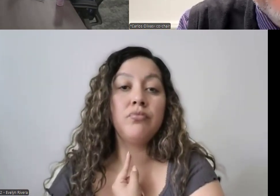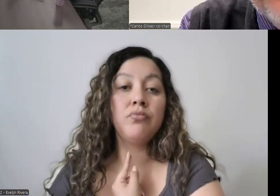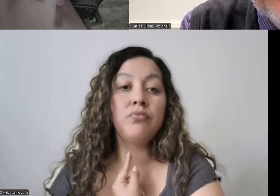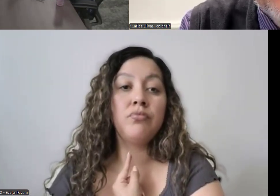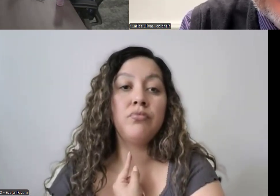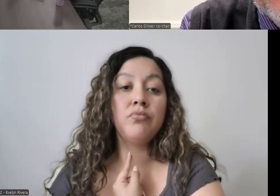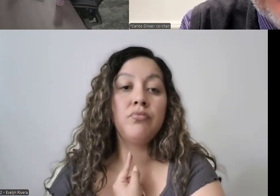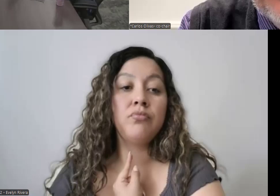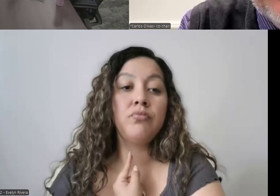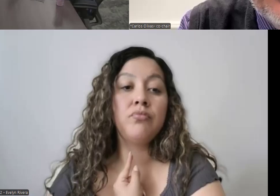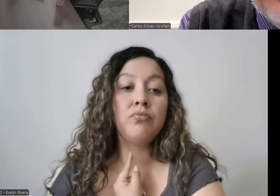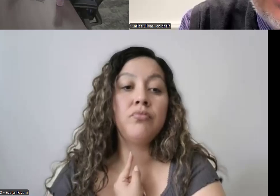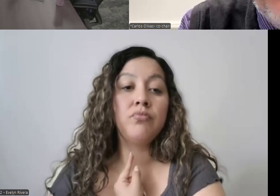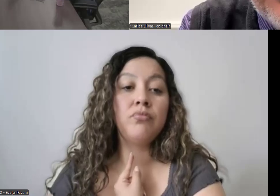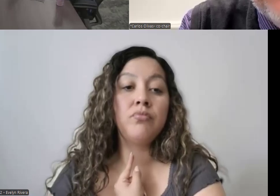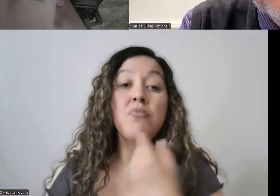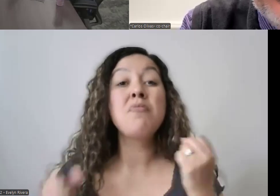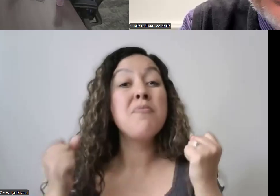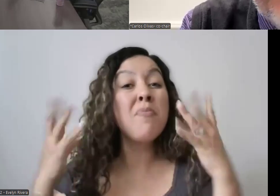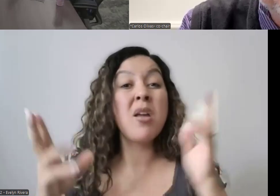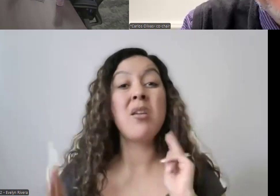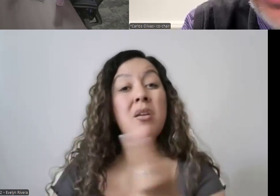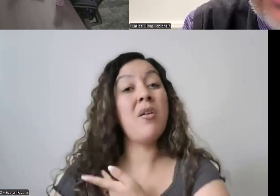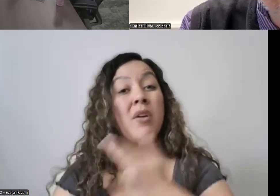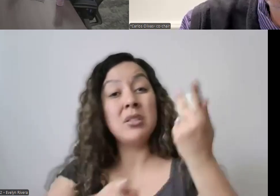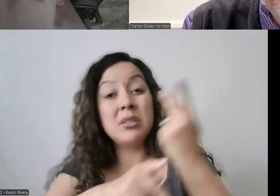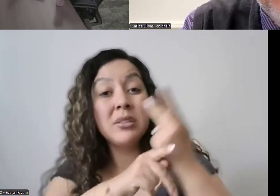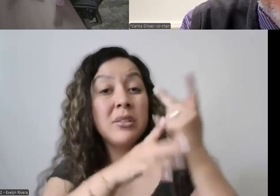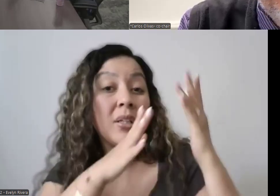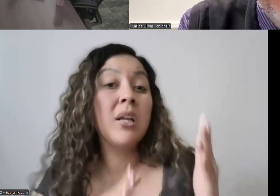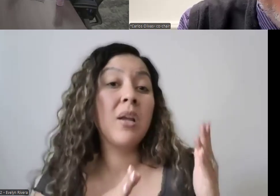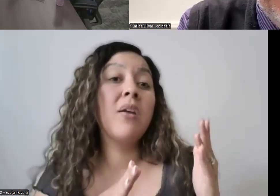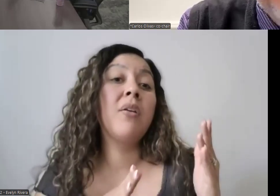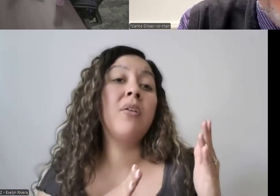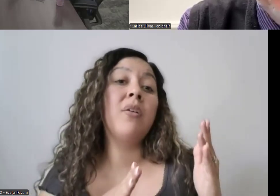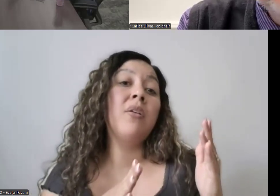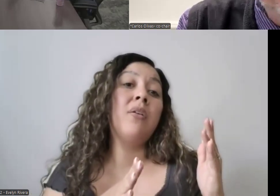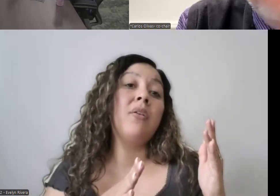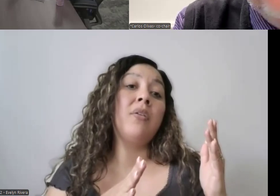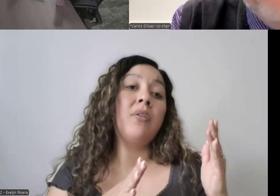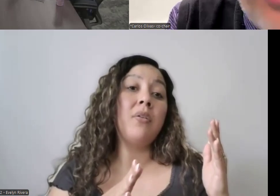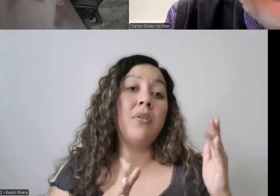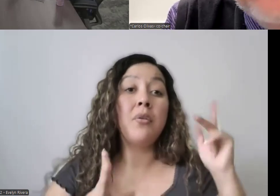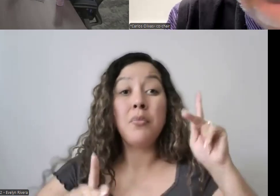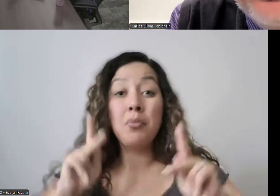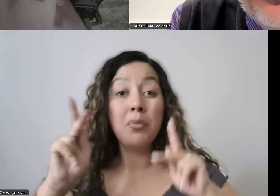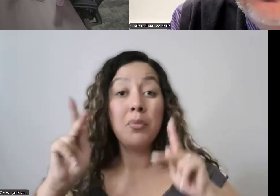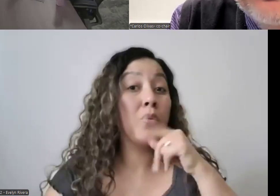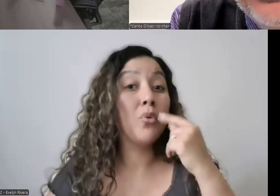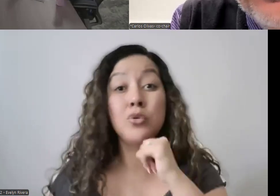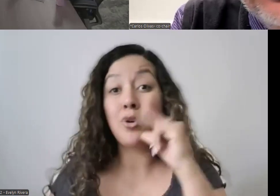Many of us, care partners, caregivers, carers, people who don't identify